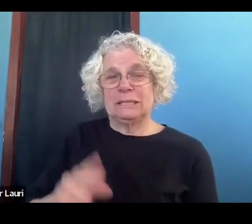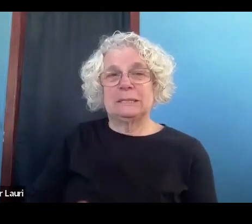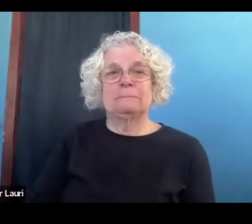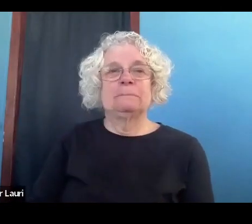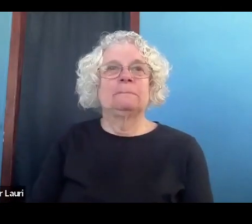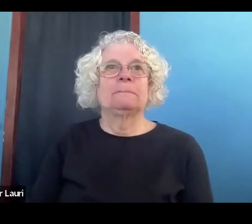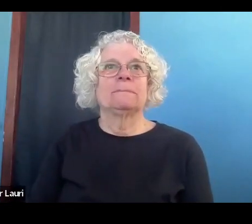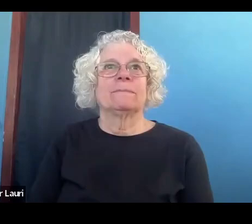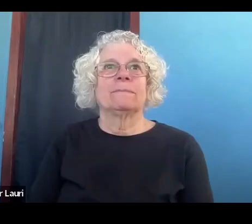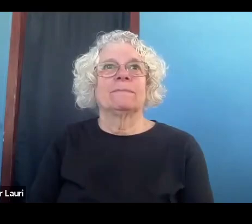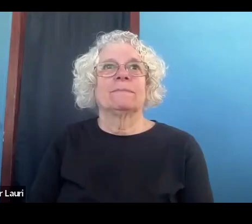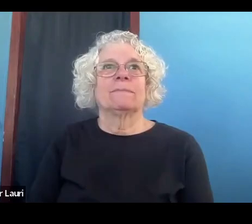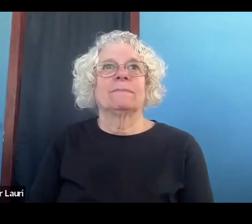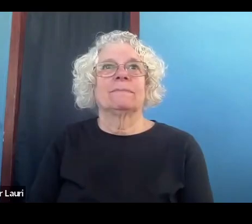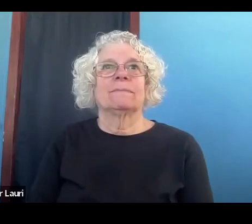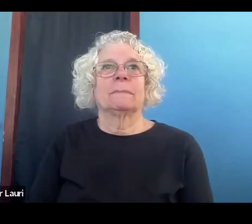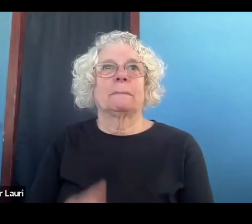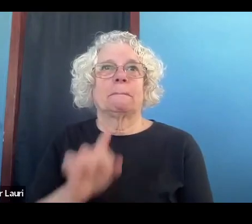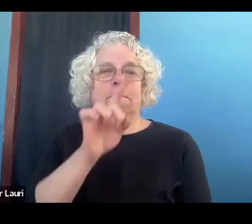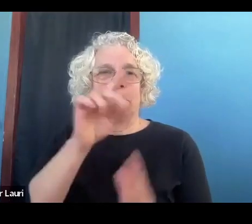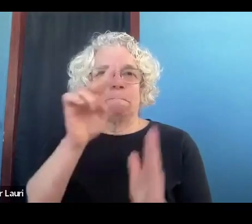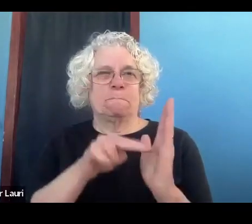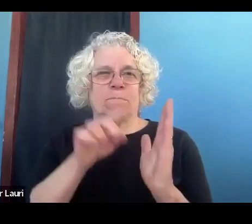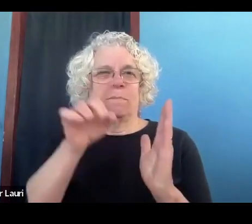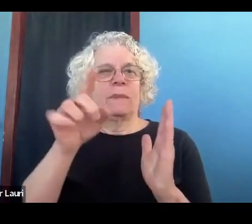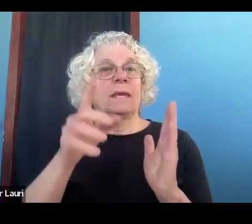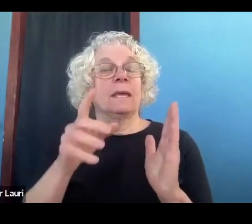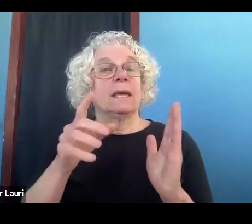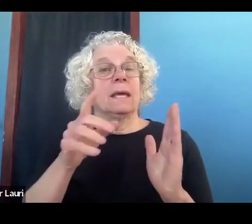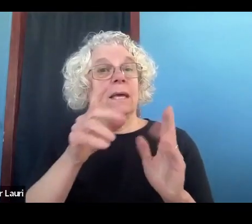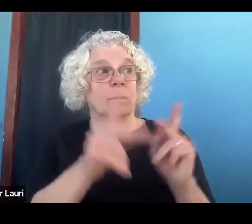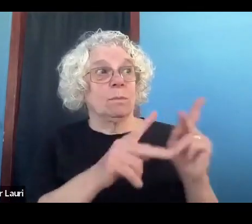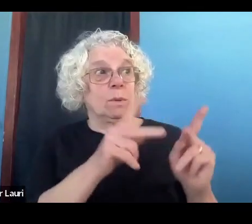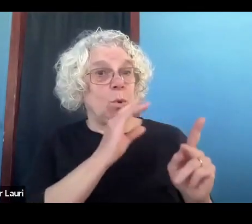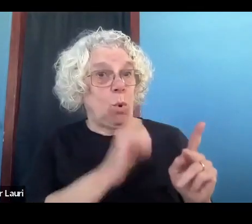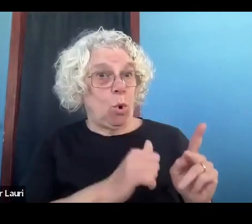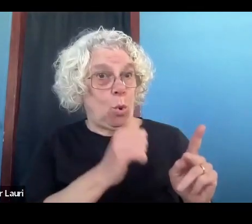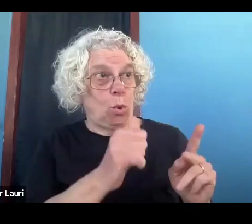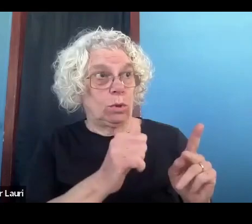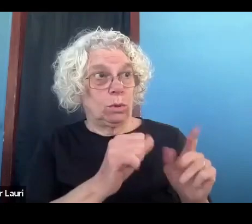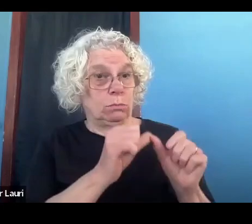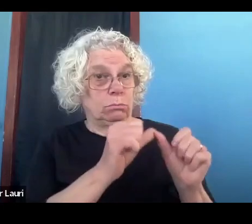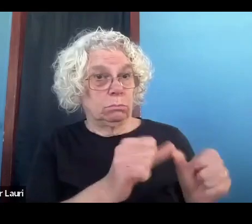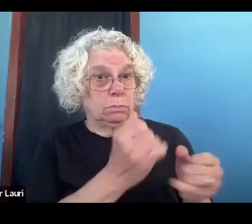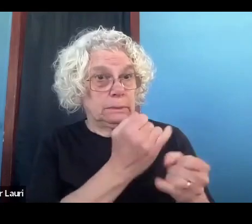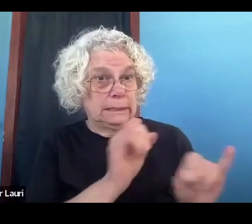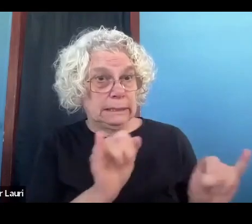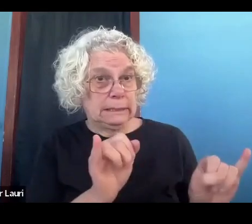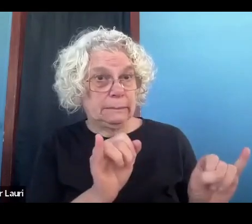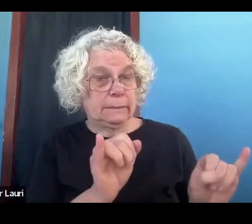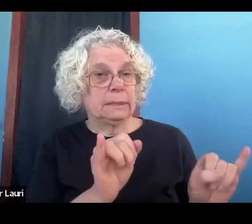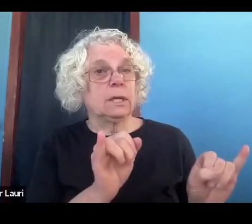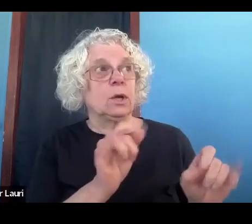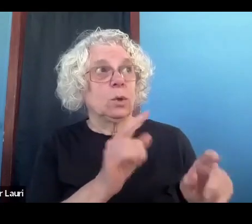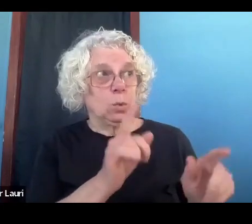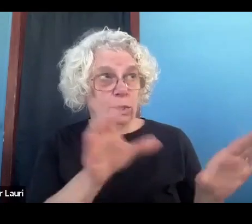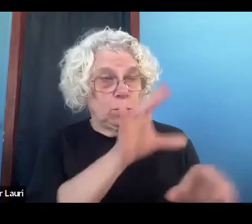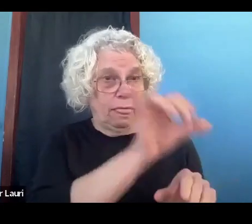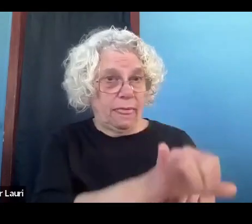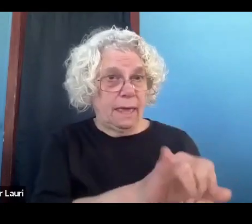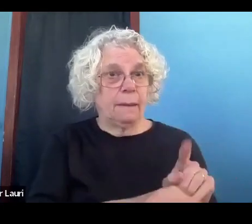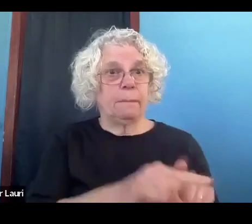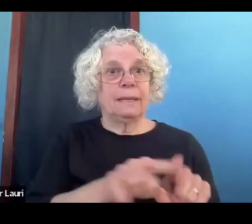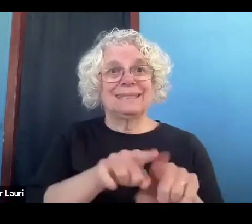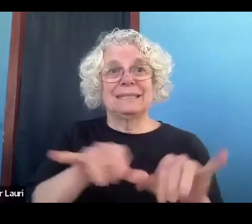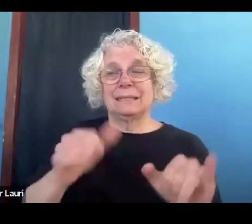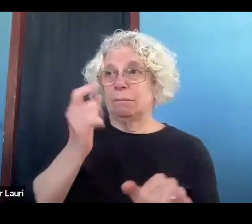So as we support our mission to help older adults maintain their highest level of independence, we do this while being respectful of the